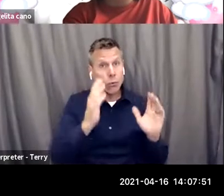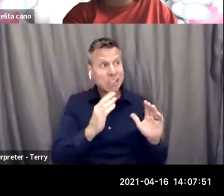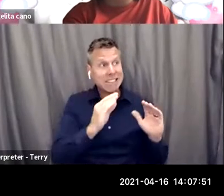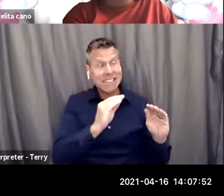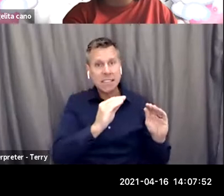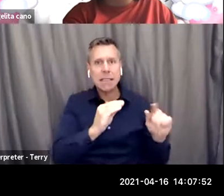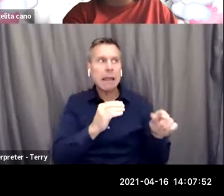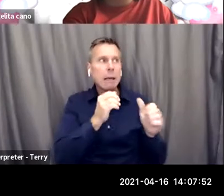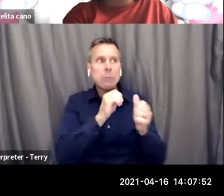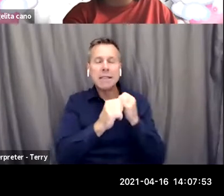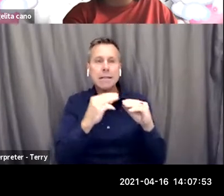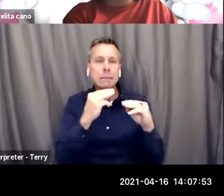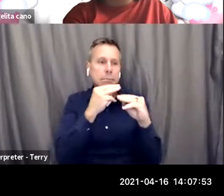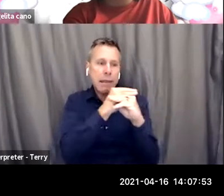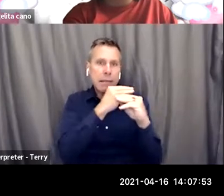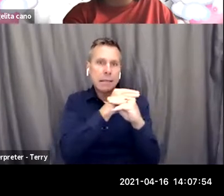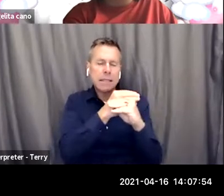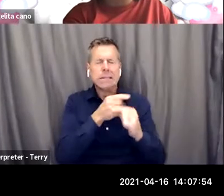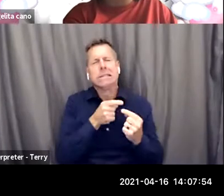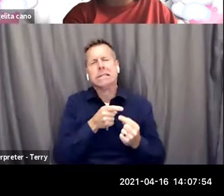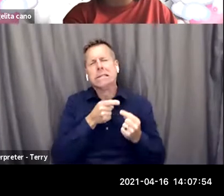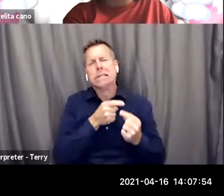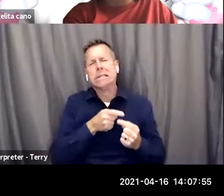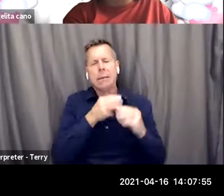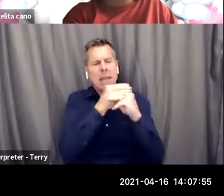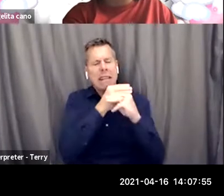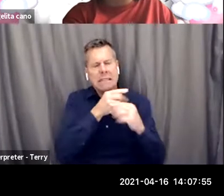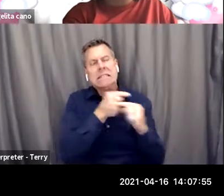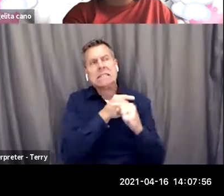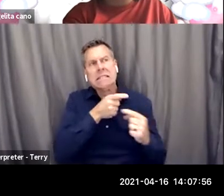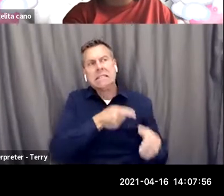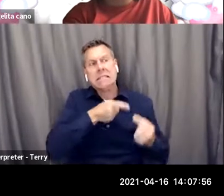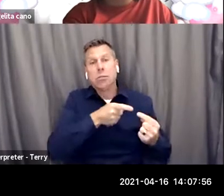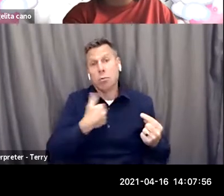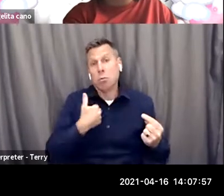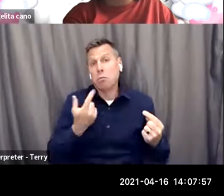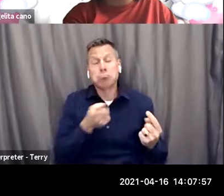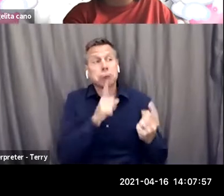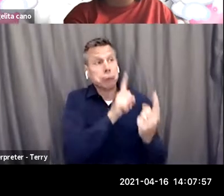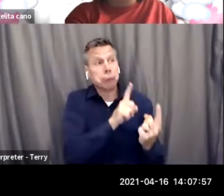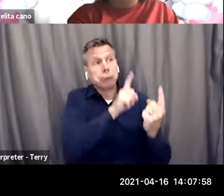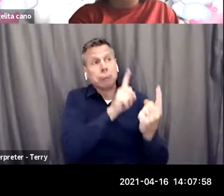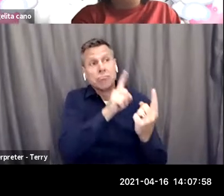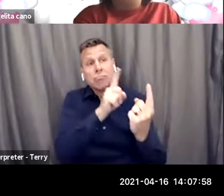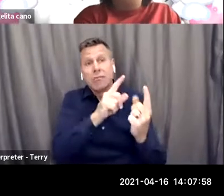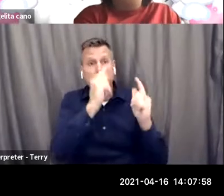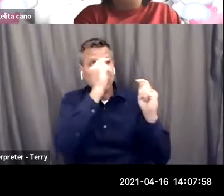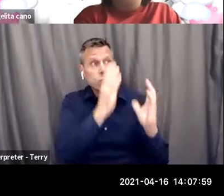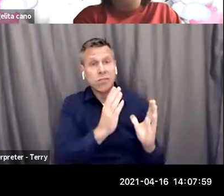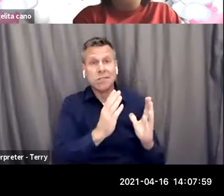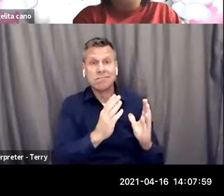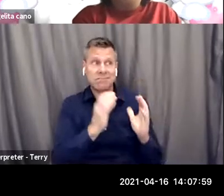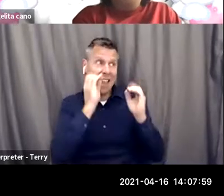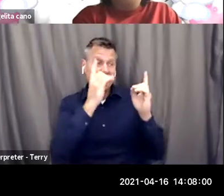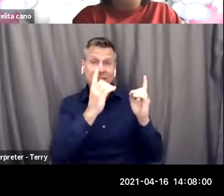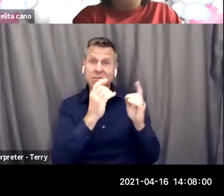was the one thing. It's like they kept struggling with this math. So I tutored them. And education is powerful. It changed